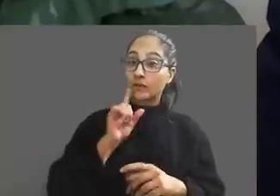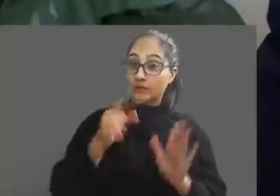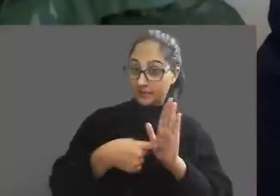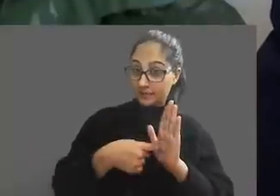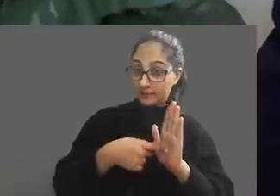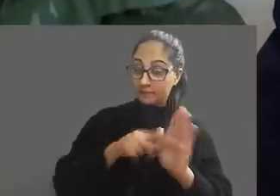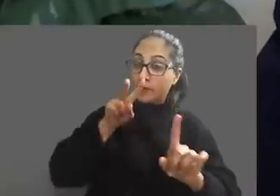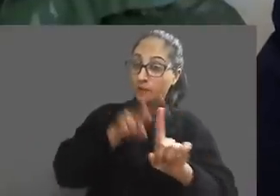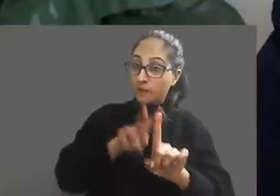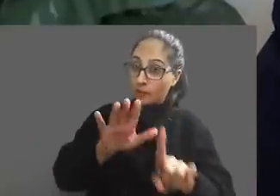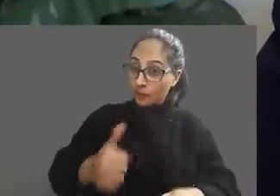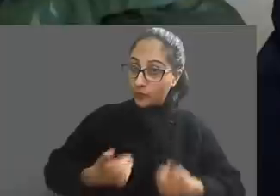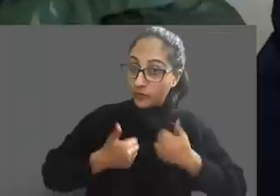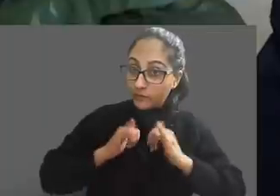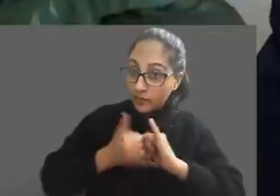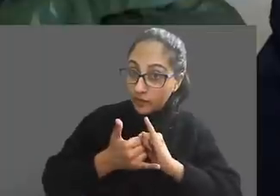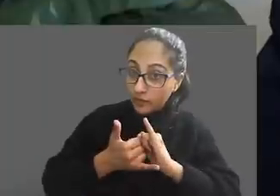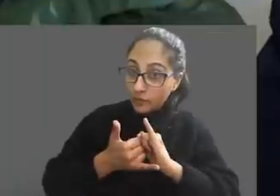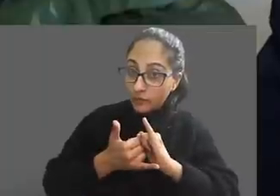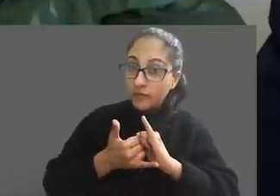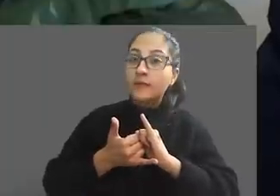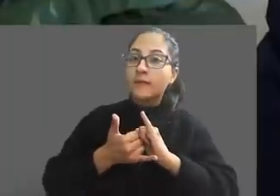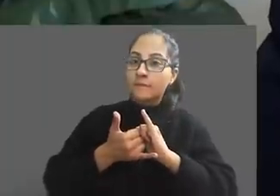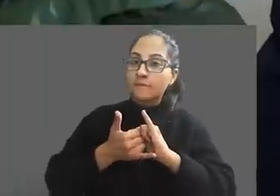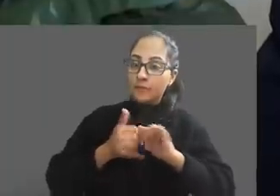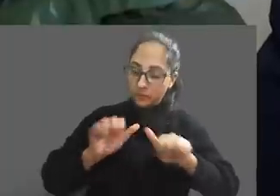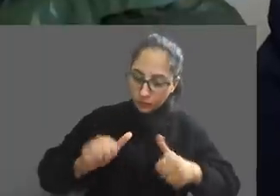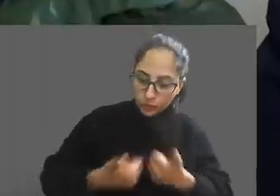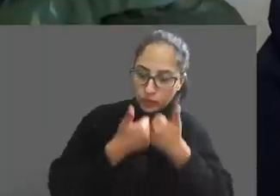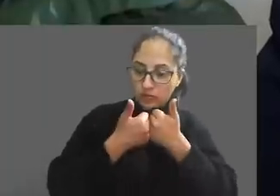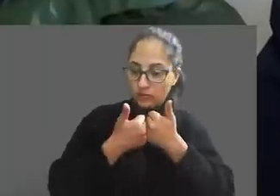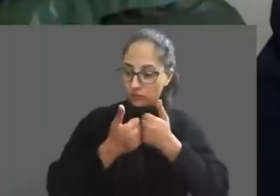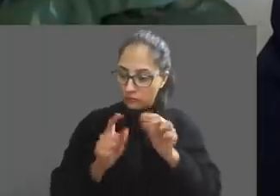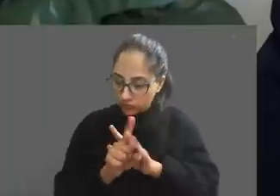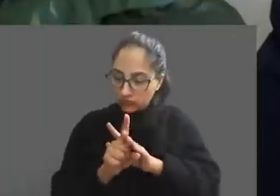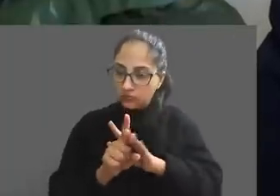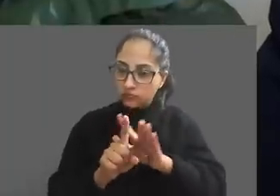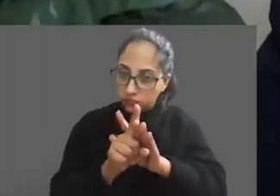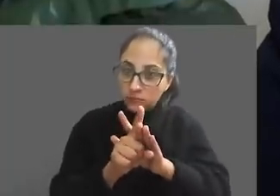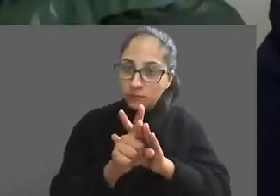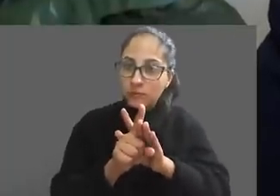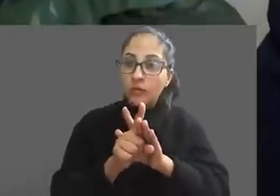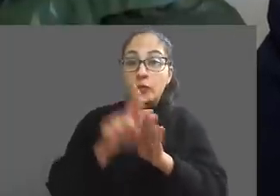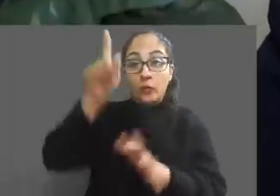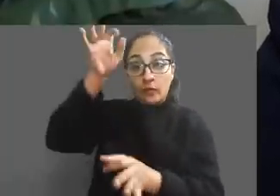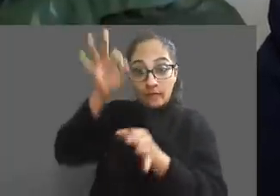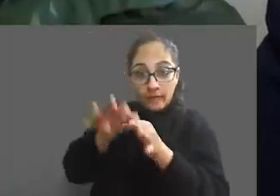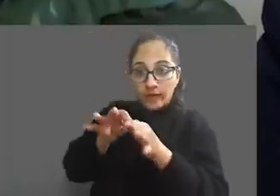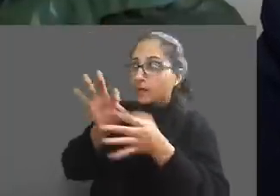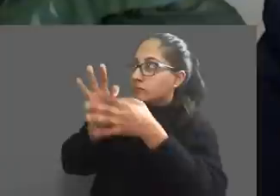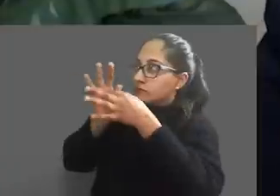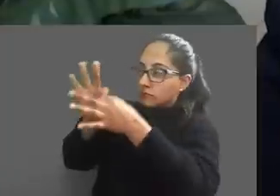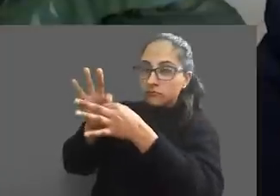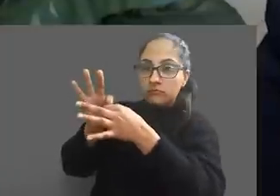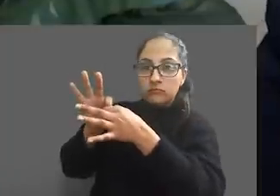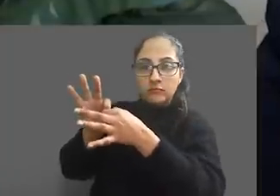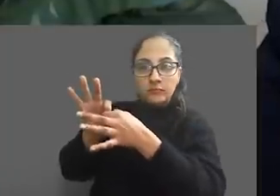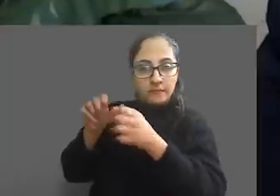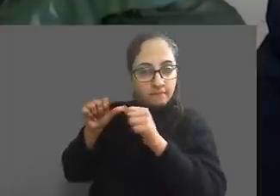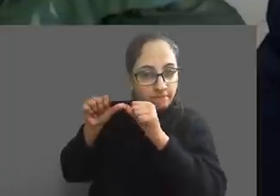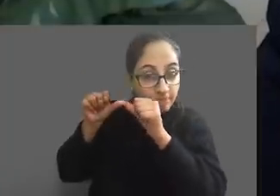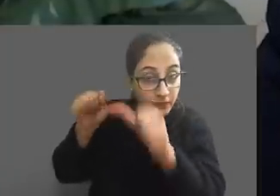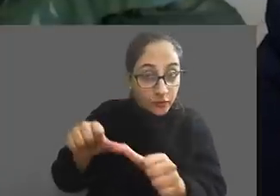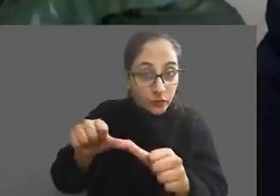never pass the touchstone test. In the same way, a true mu'min suffers all